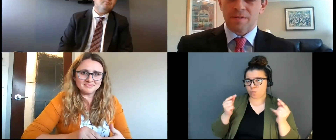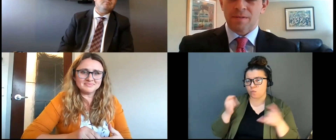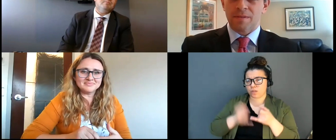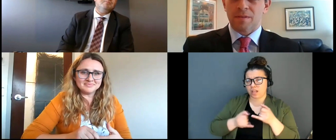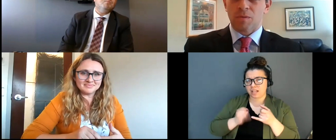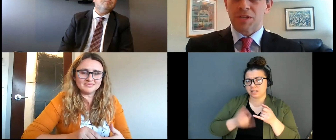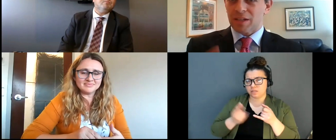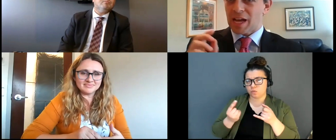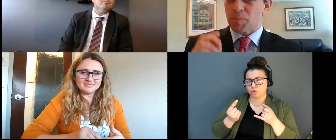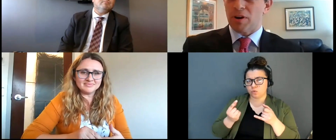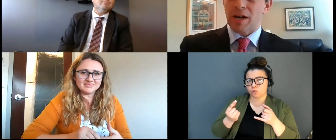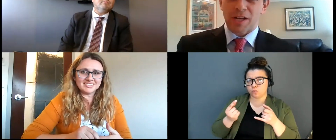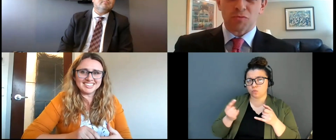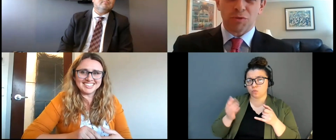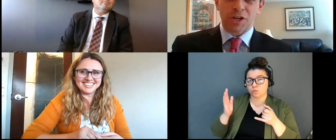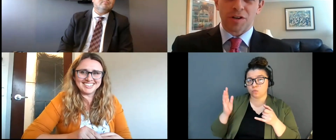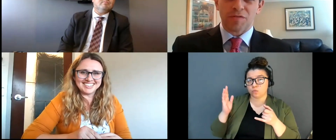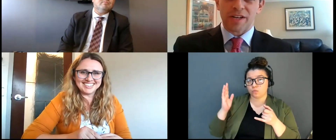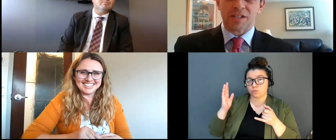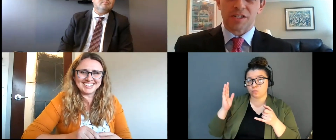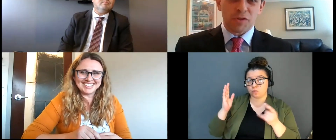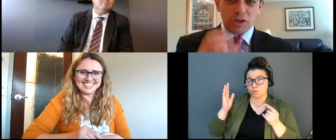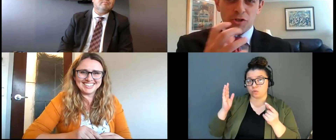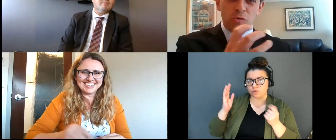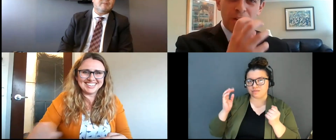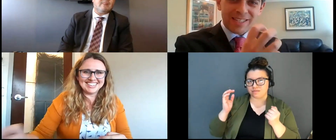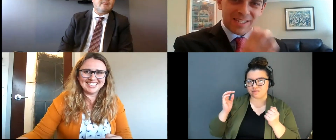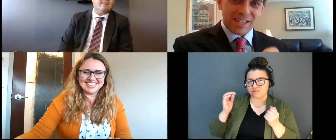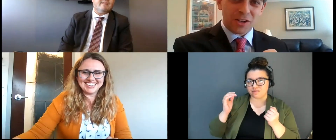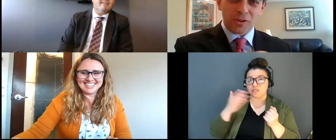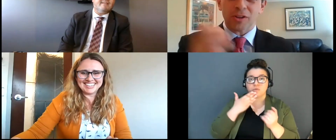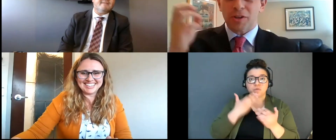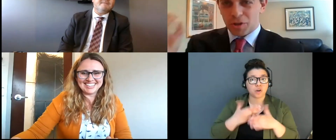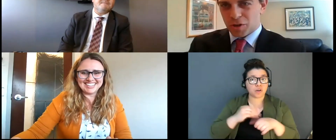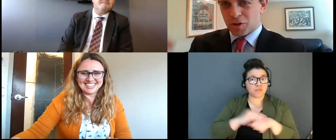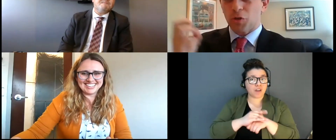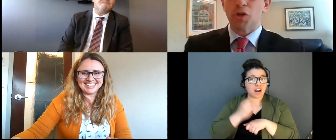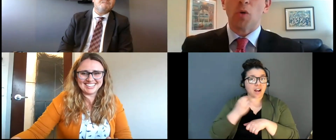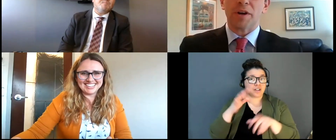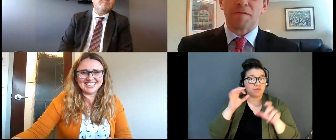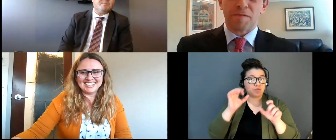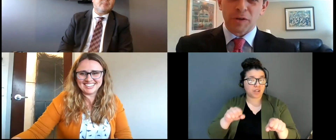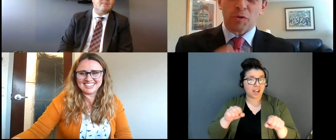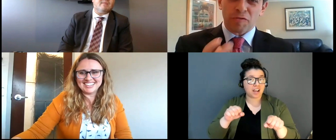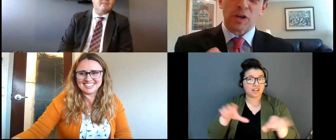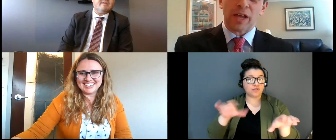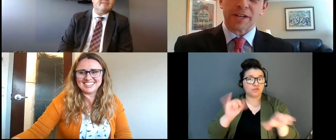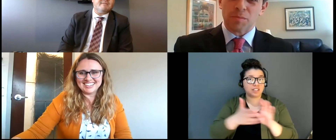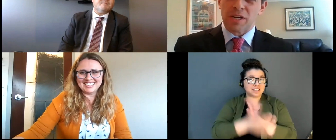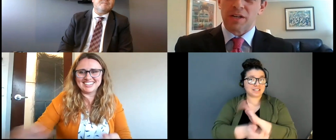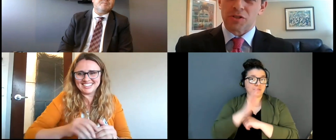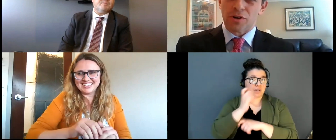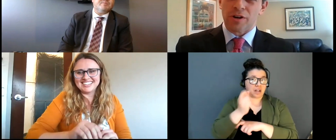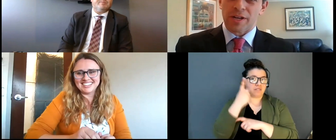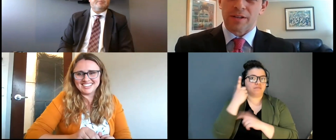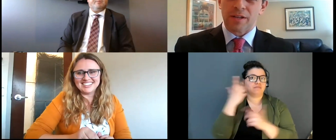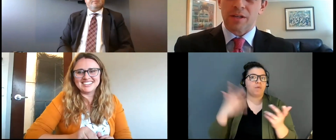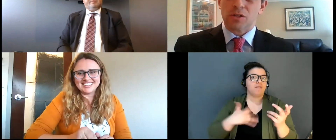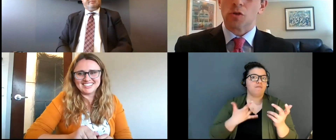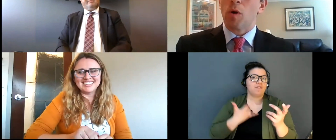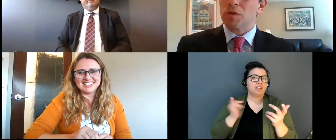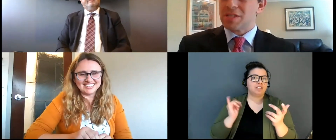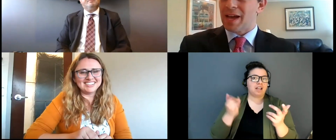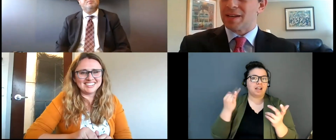What was that last part? That was really good advice, because if you can do that skill you'll know what it will feel like to be an